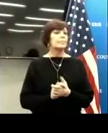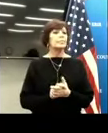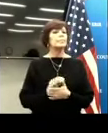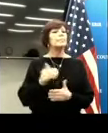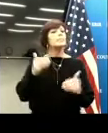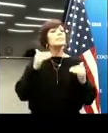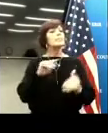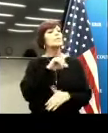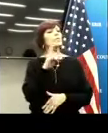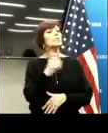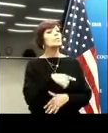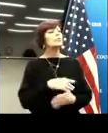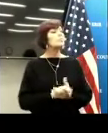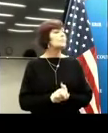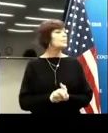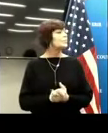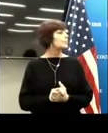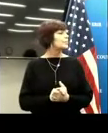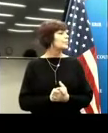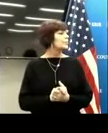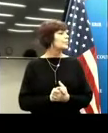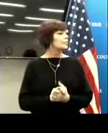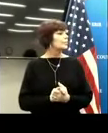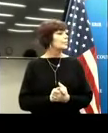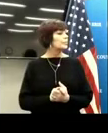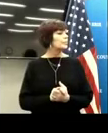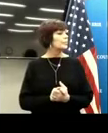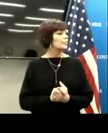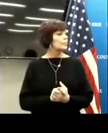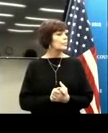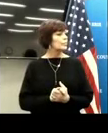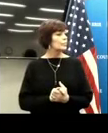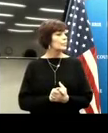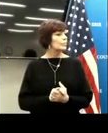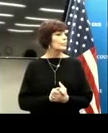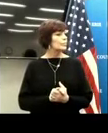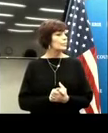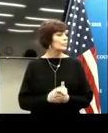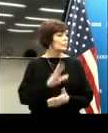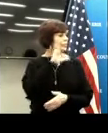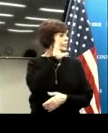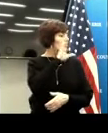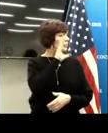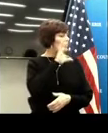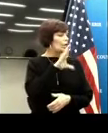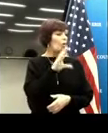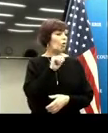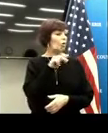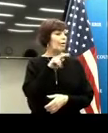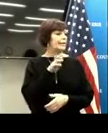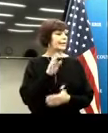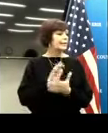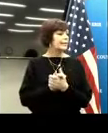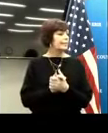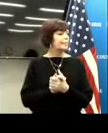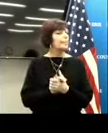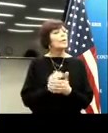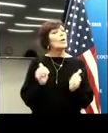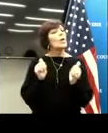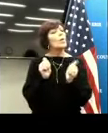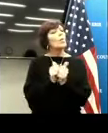WGRZ Channel 2. Is anybody on from Channel 2? Hi, this is Claudine. Hi, Claudine.